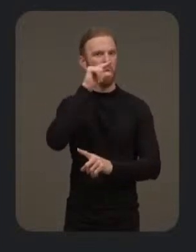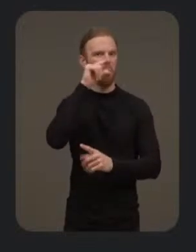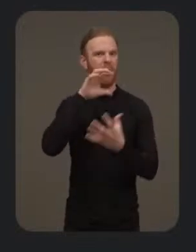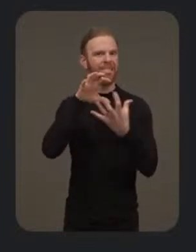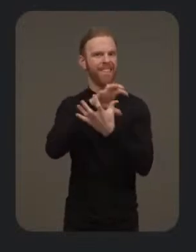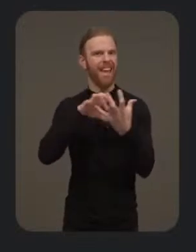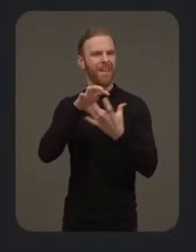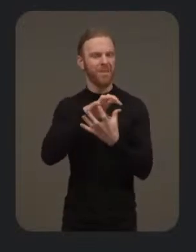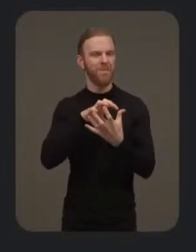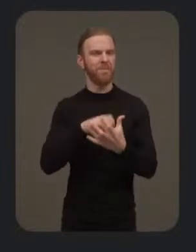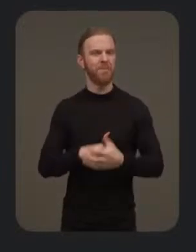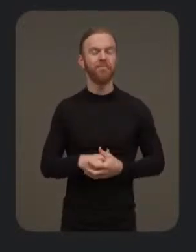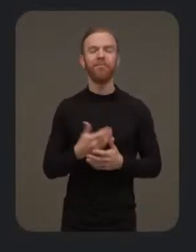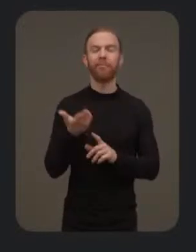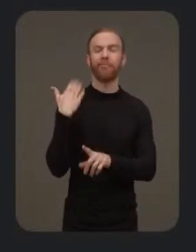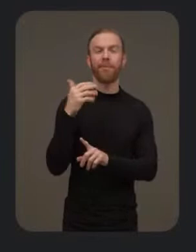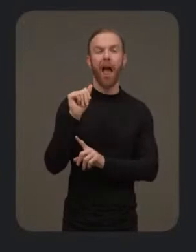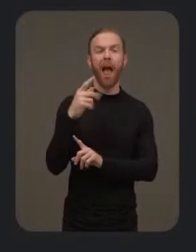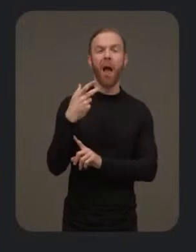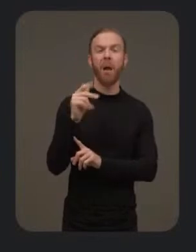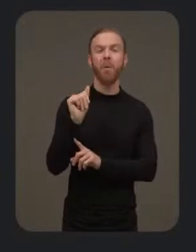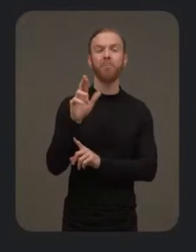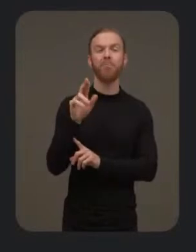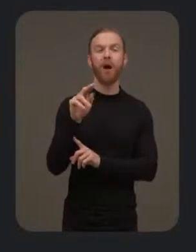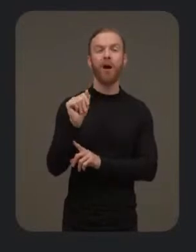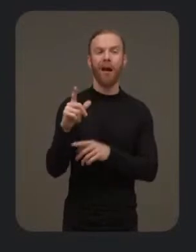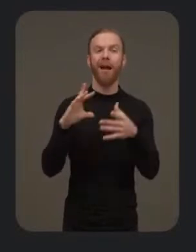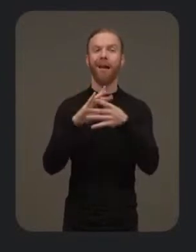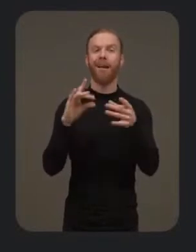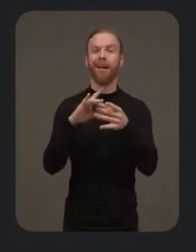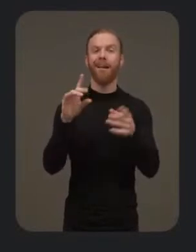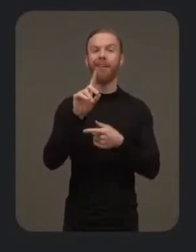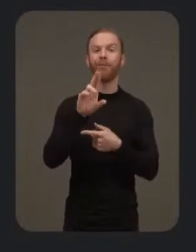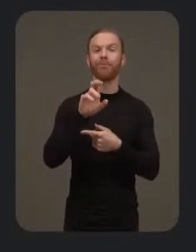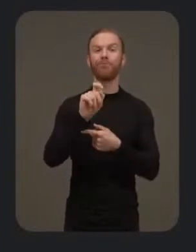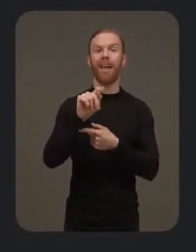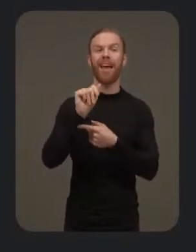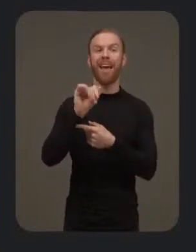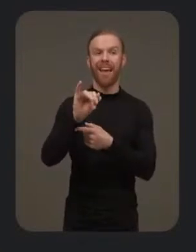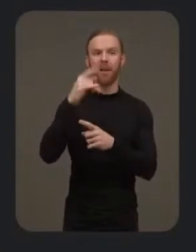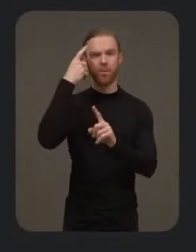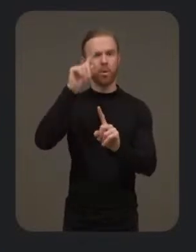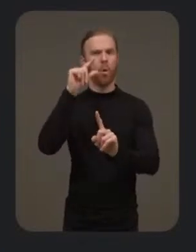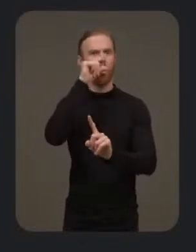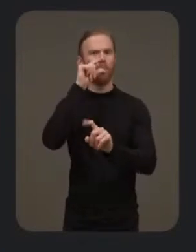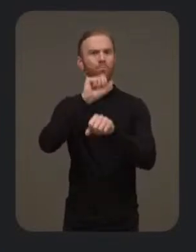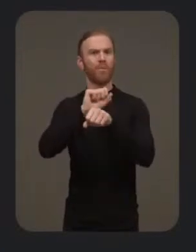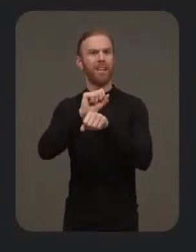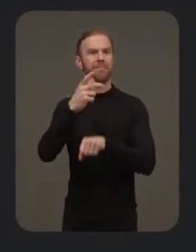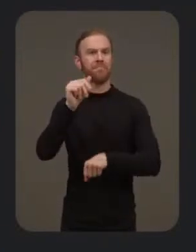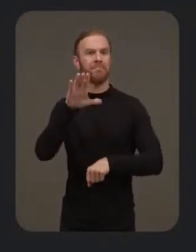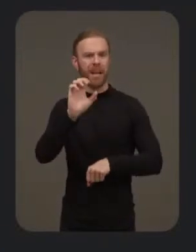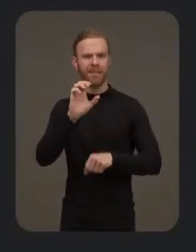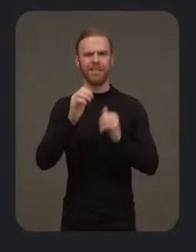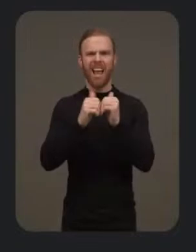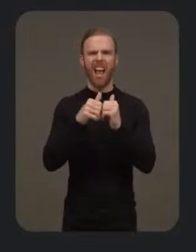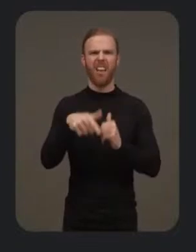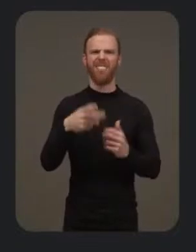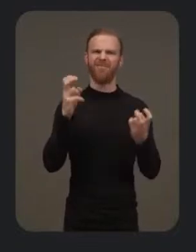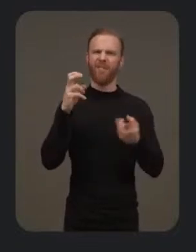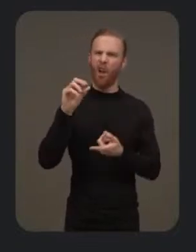Cloud. Earlier, Aparna told you about Duet AI for Google Workspace and how it is